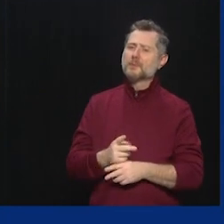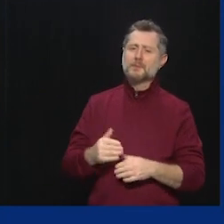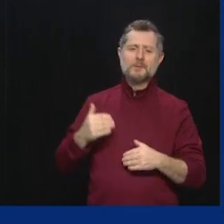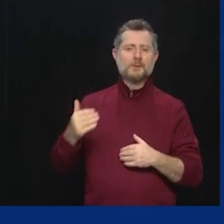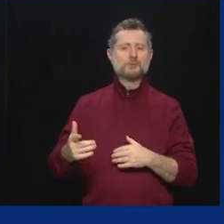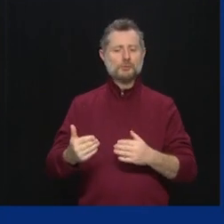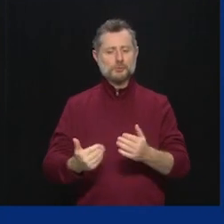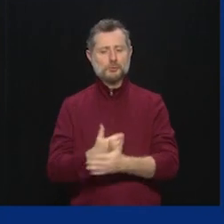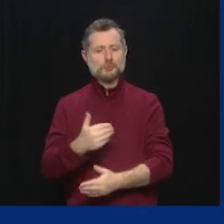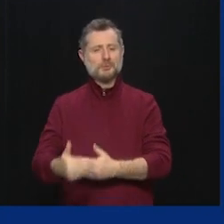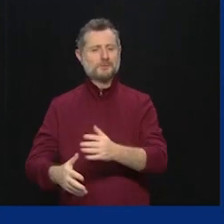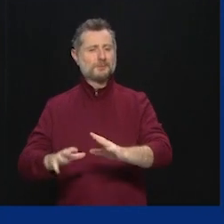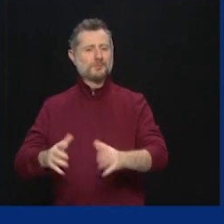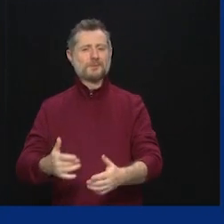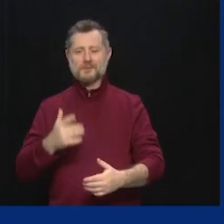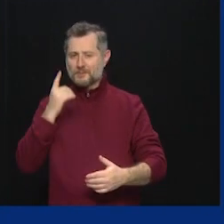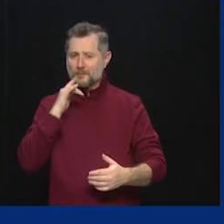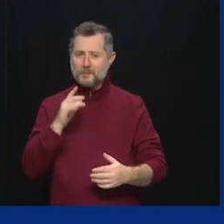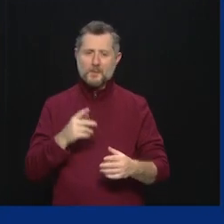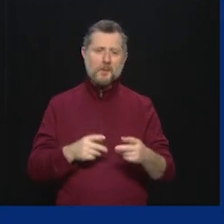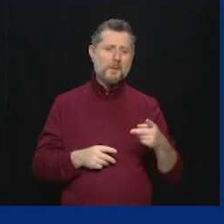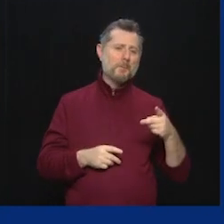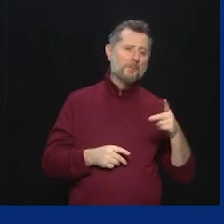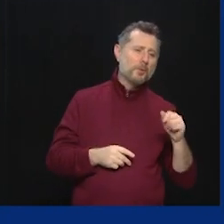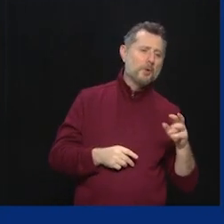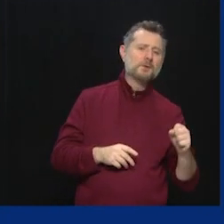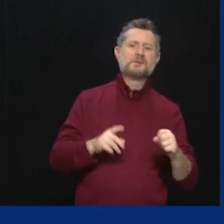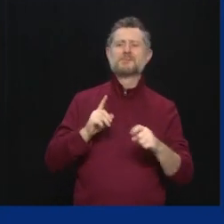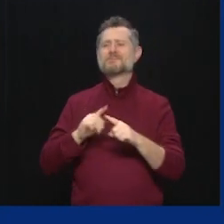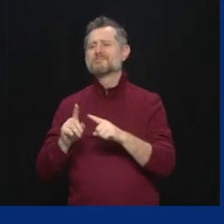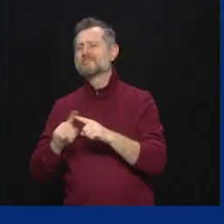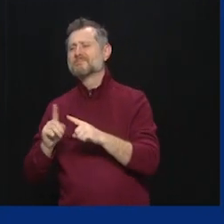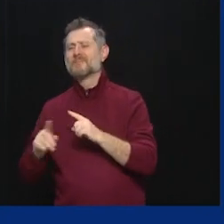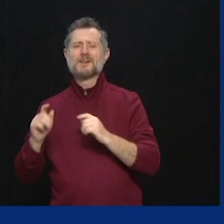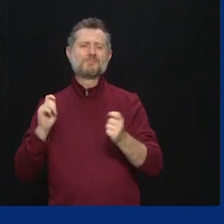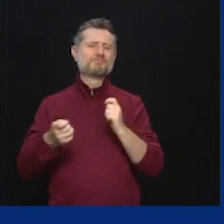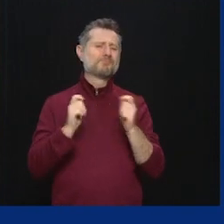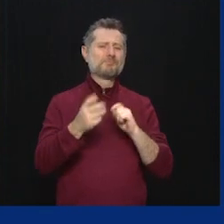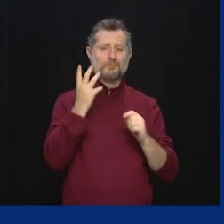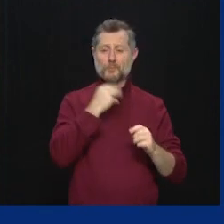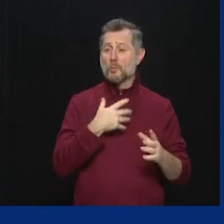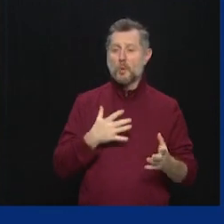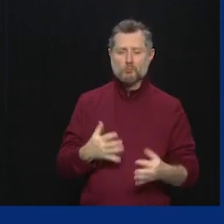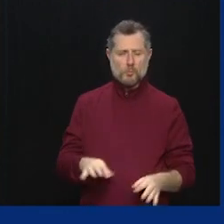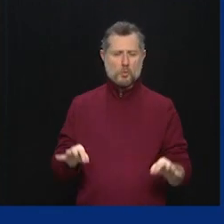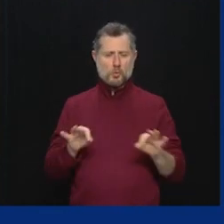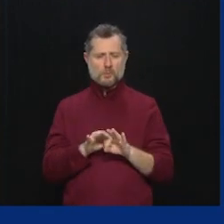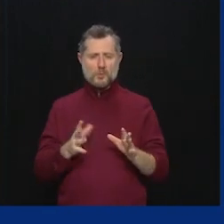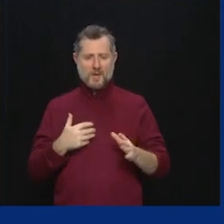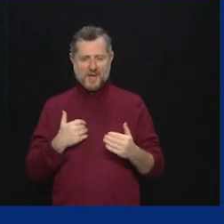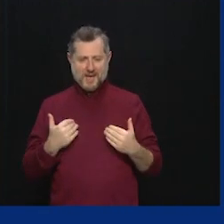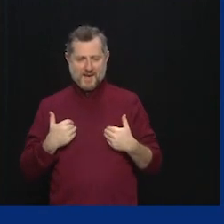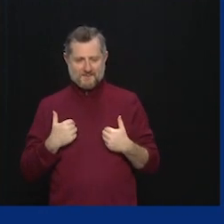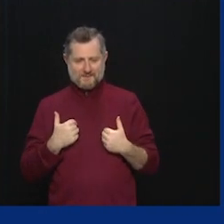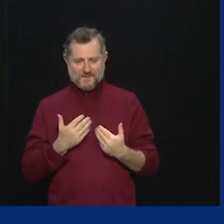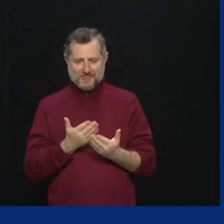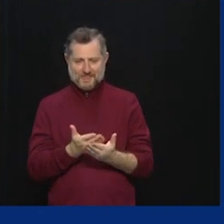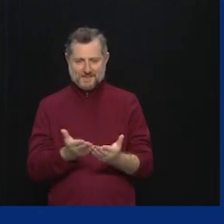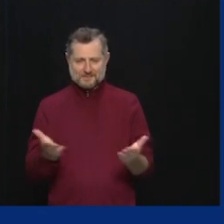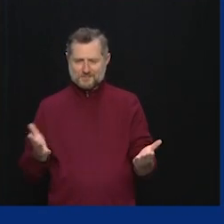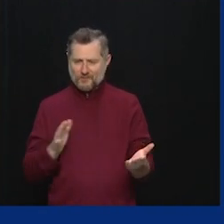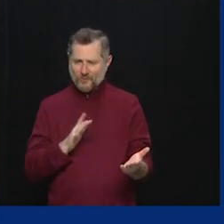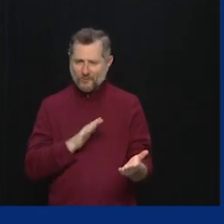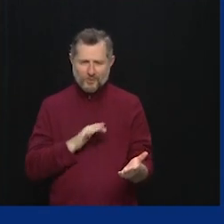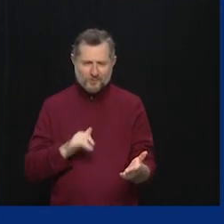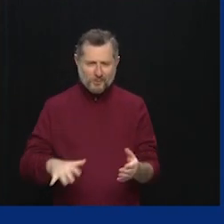and beautiful golf courses, but it's so important to have assets like this because we need cool places for people to go